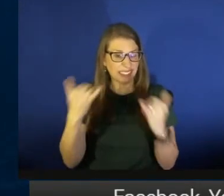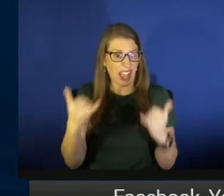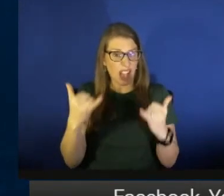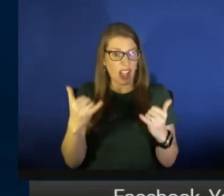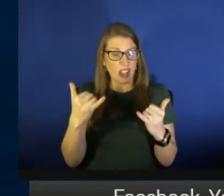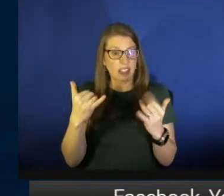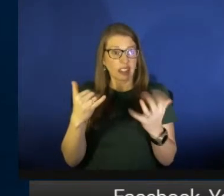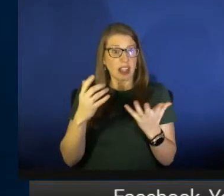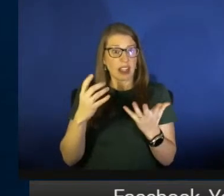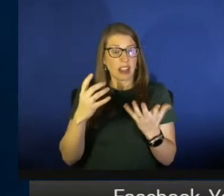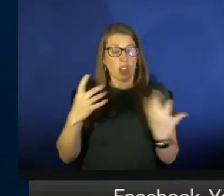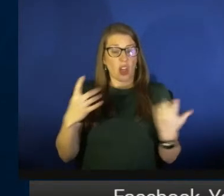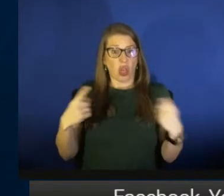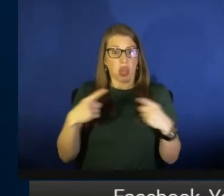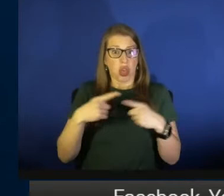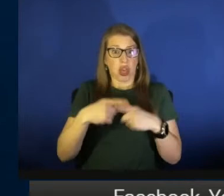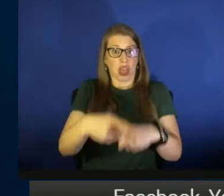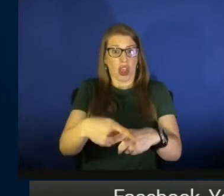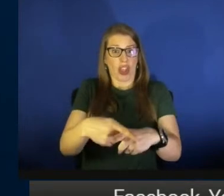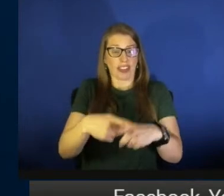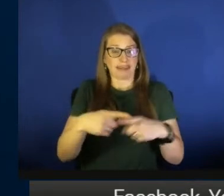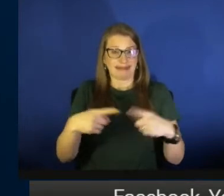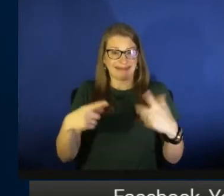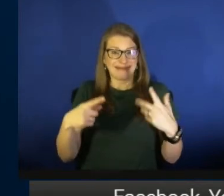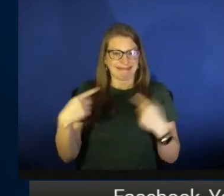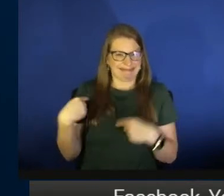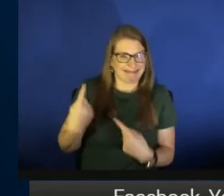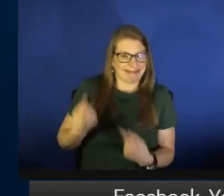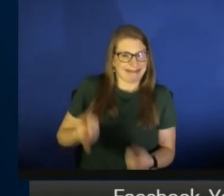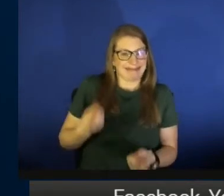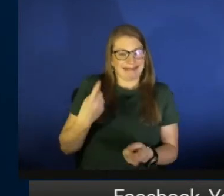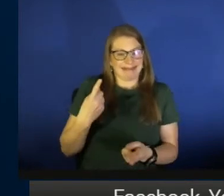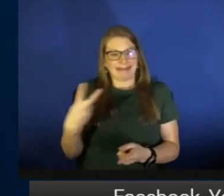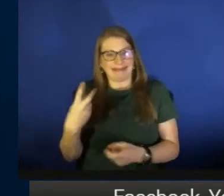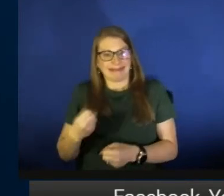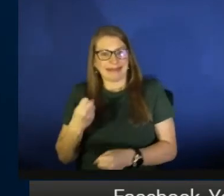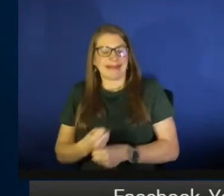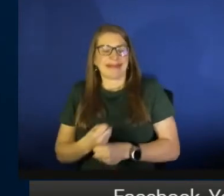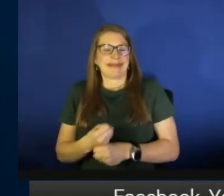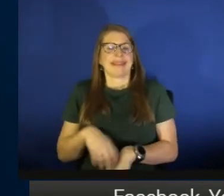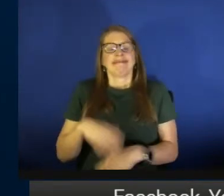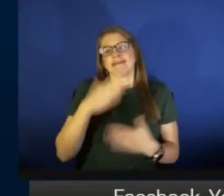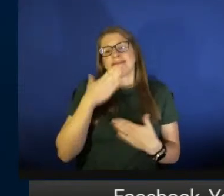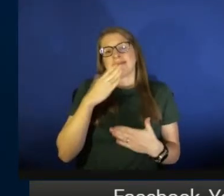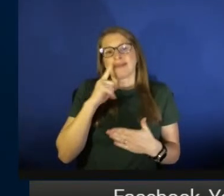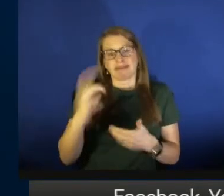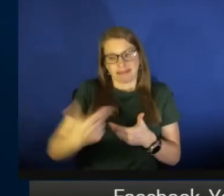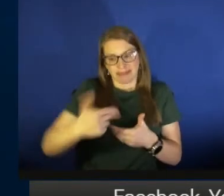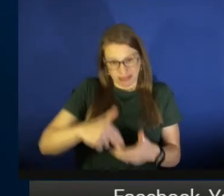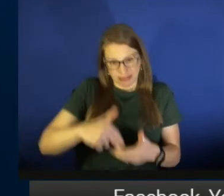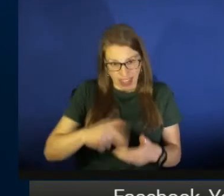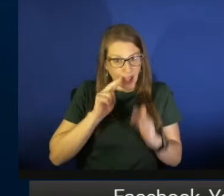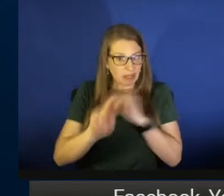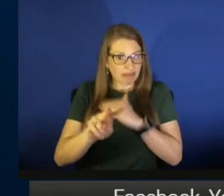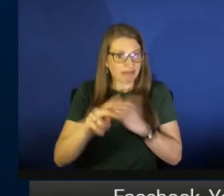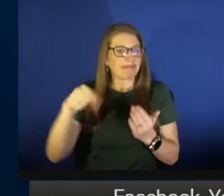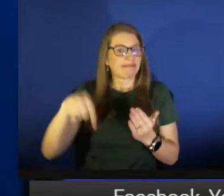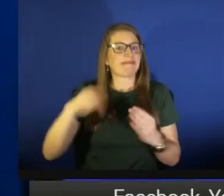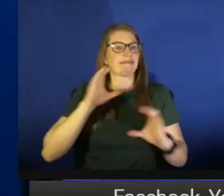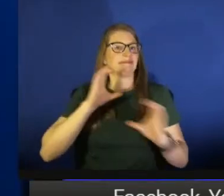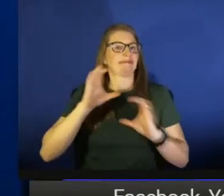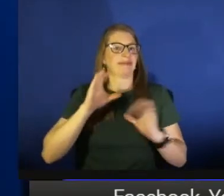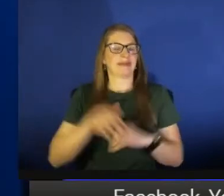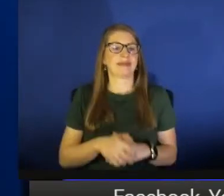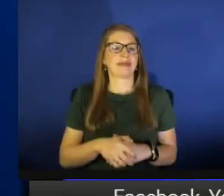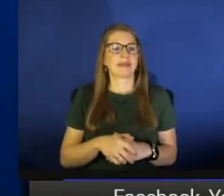paths have crossed some way or another throughout the last couple of years. So nice to have you all here, and I'm really looking forward to this conversation. Just to give folks kind of